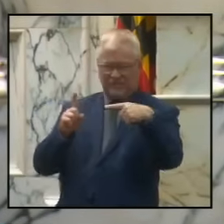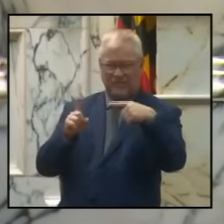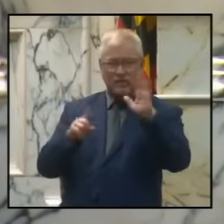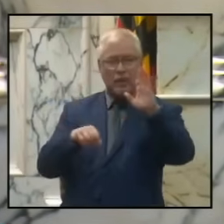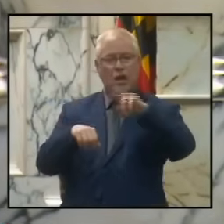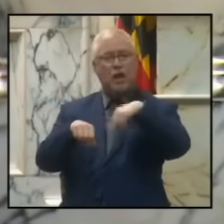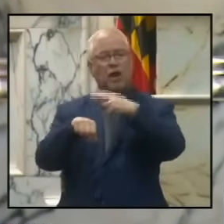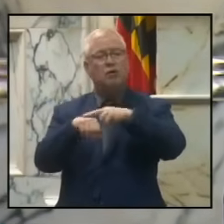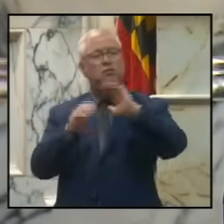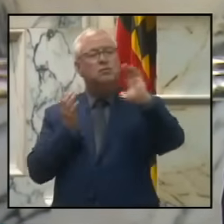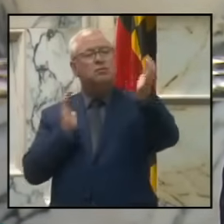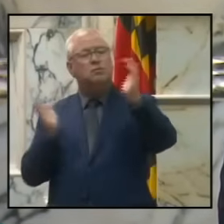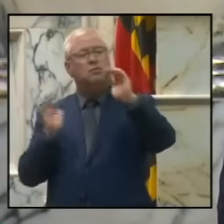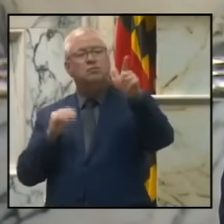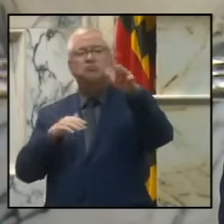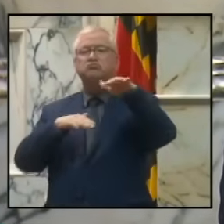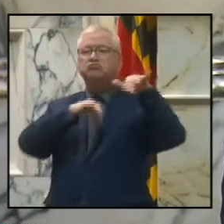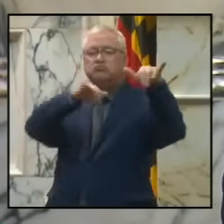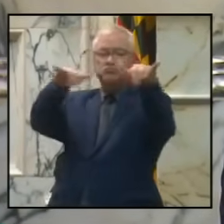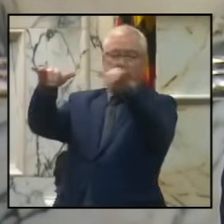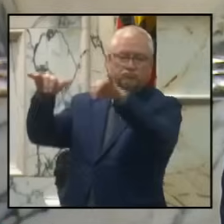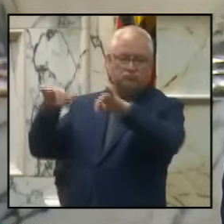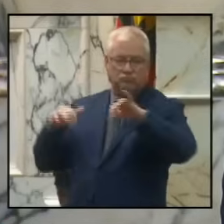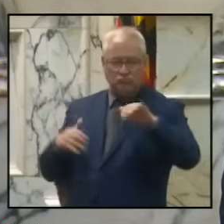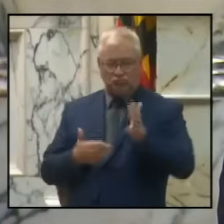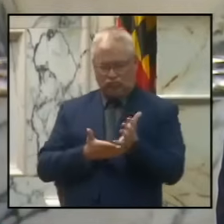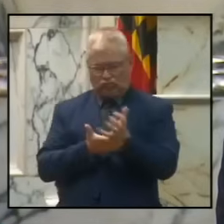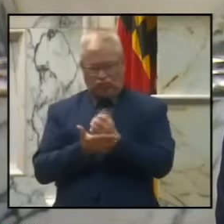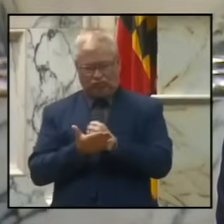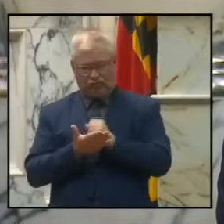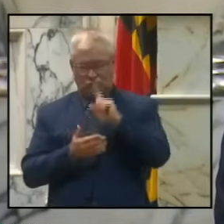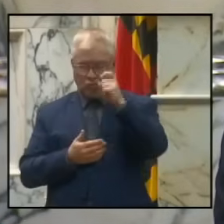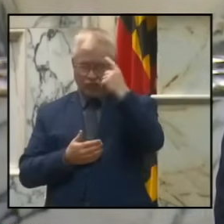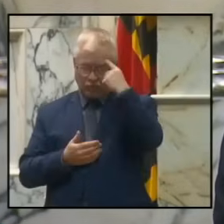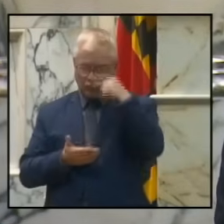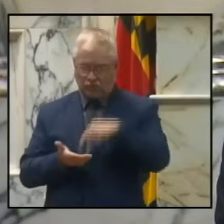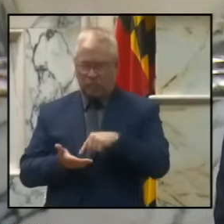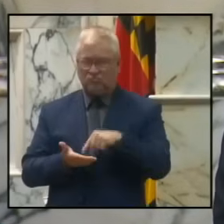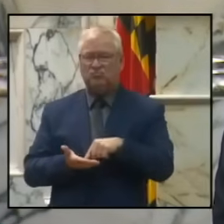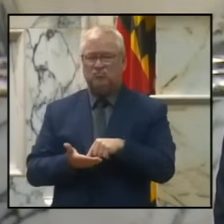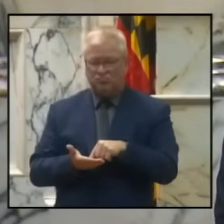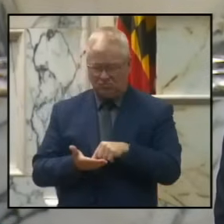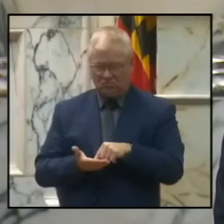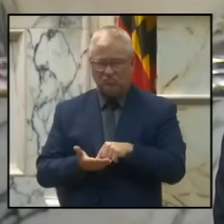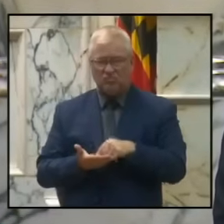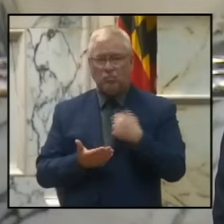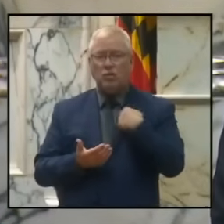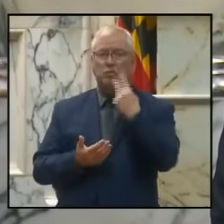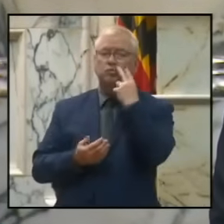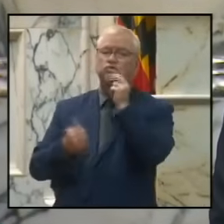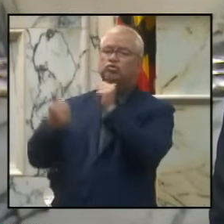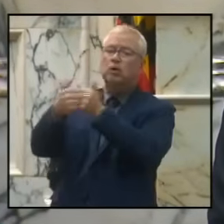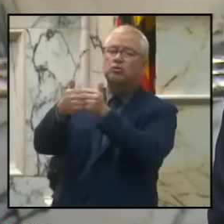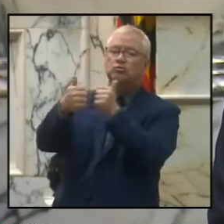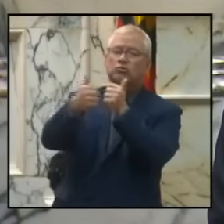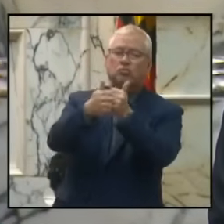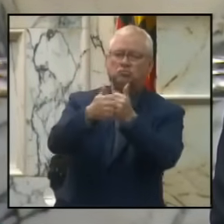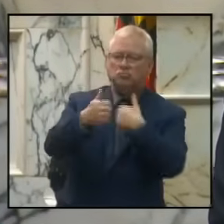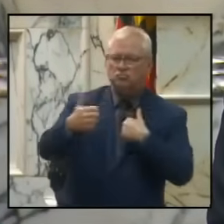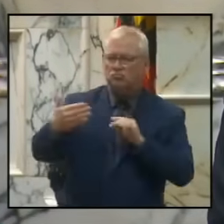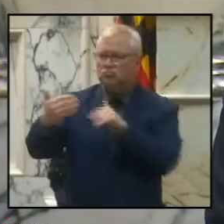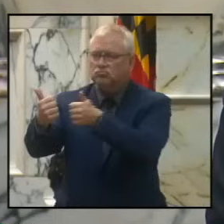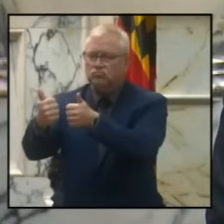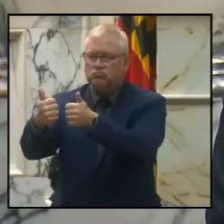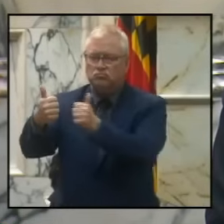Marylanders deserve a government that looks every challenge in the face and still delivers